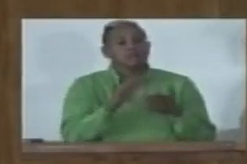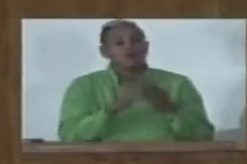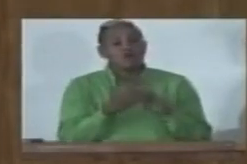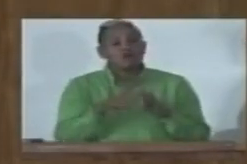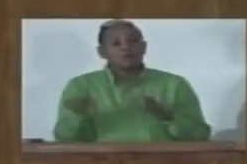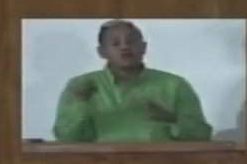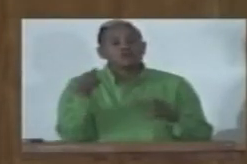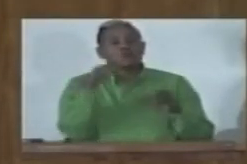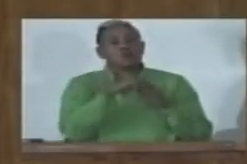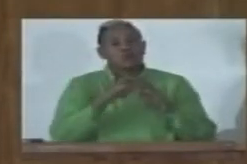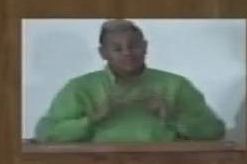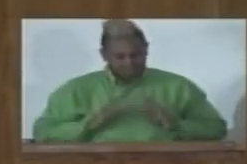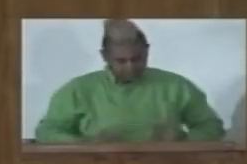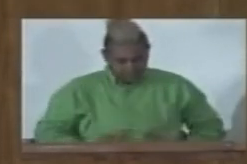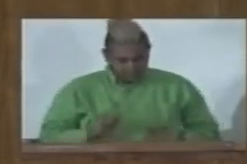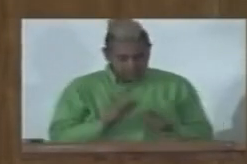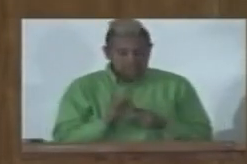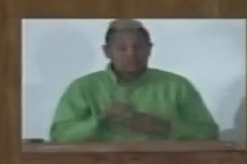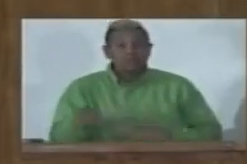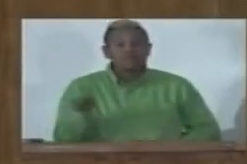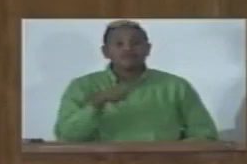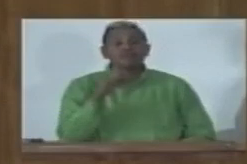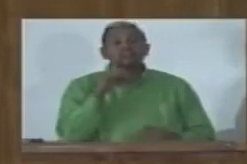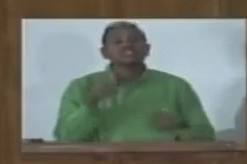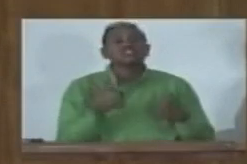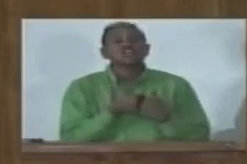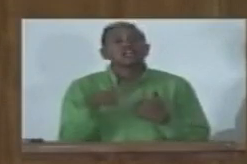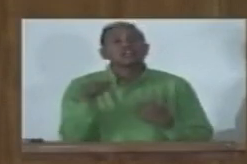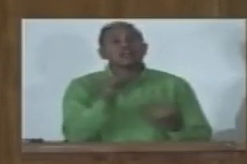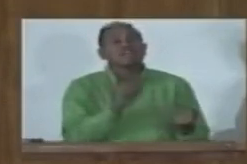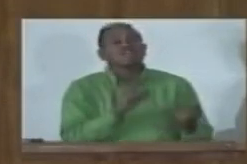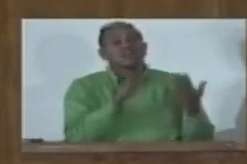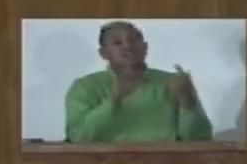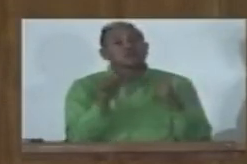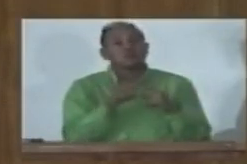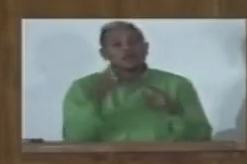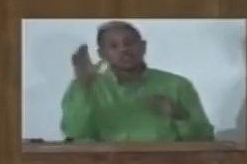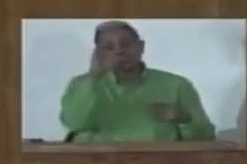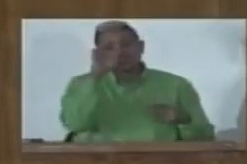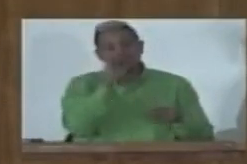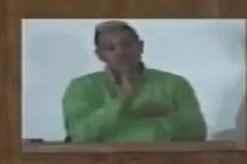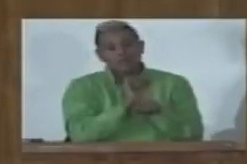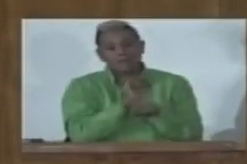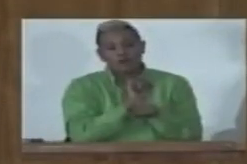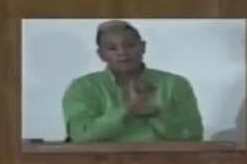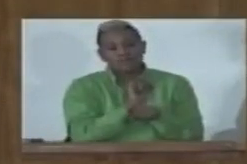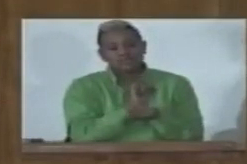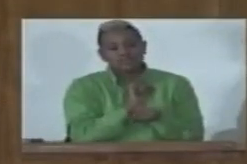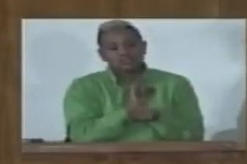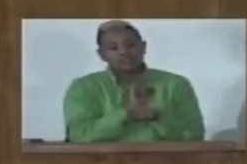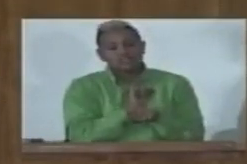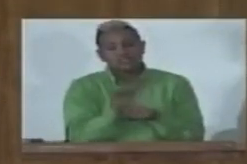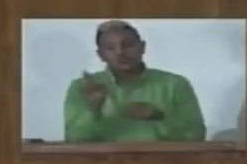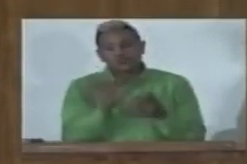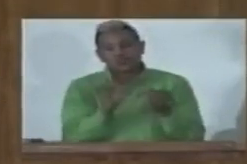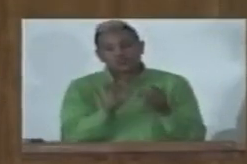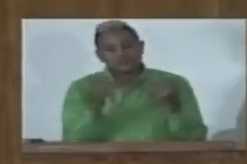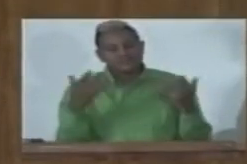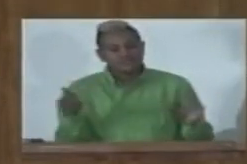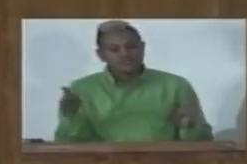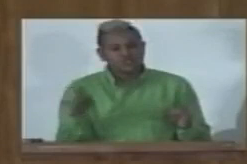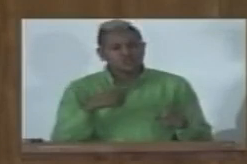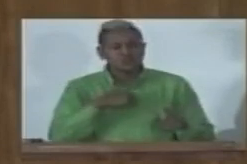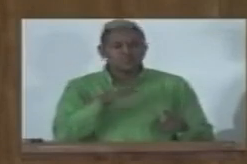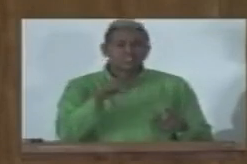with physical disabilities, is the challenge that they face when seeking employment, Senator Gill. I spoke about that. We